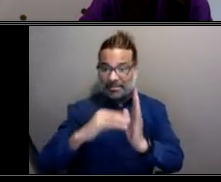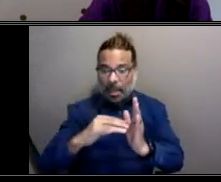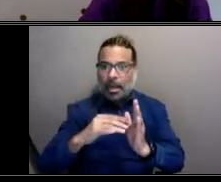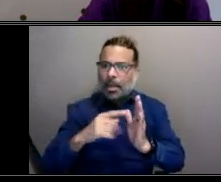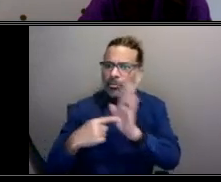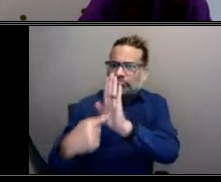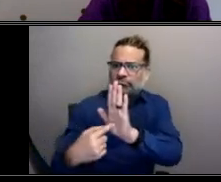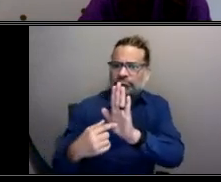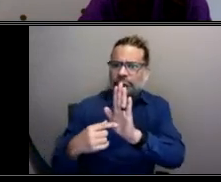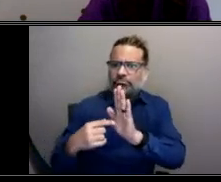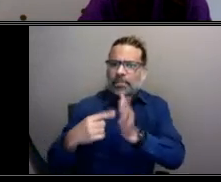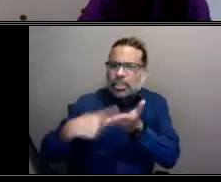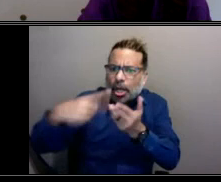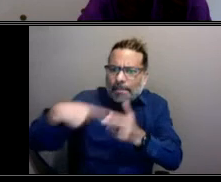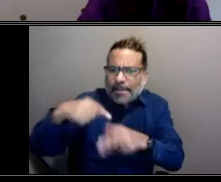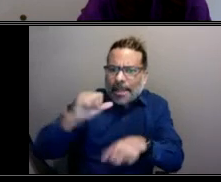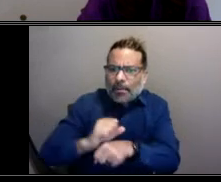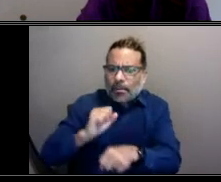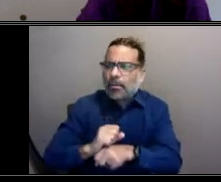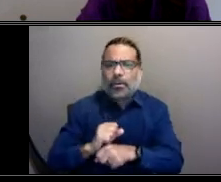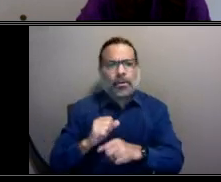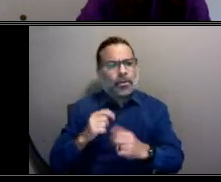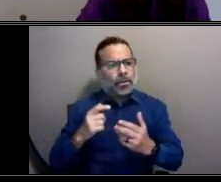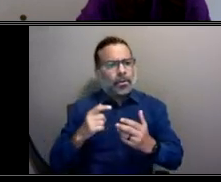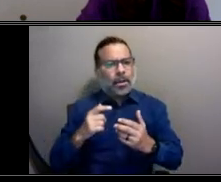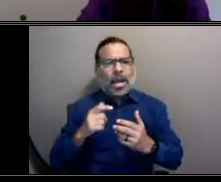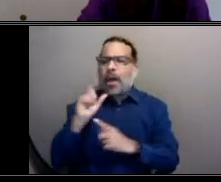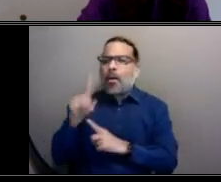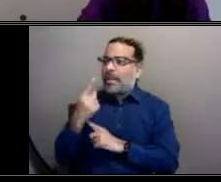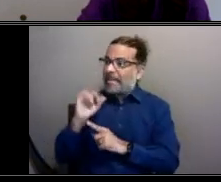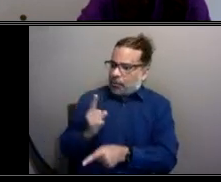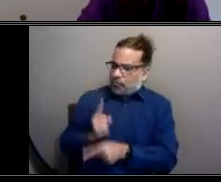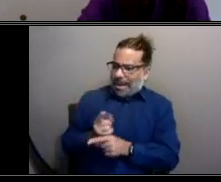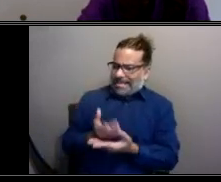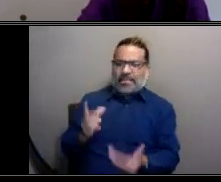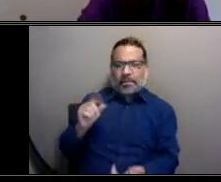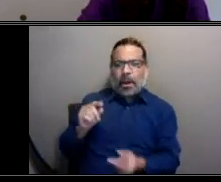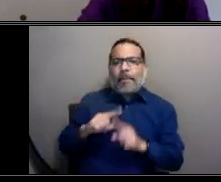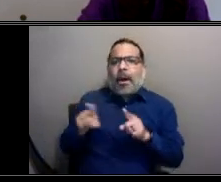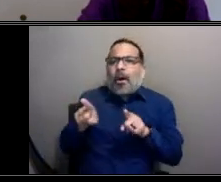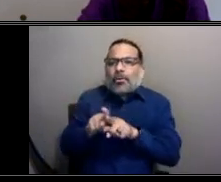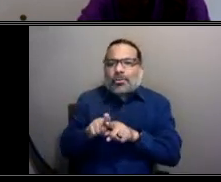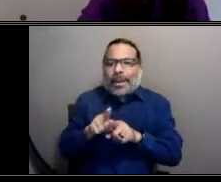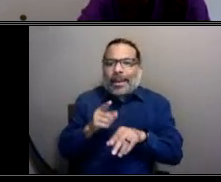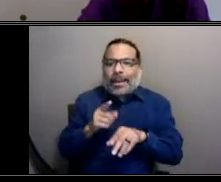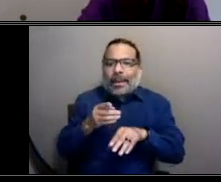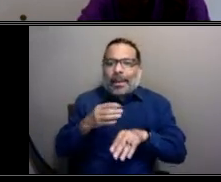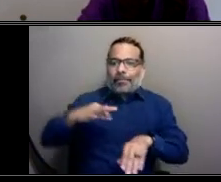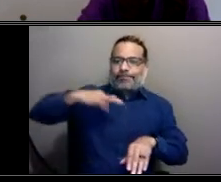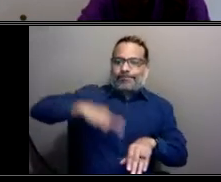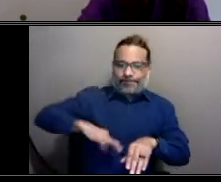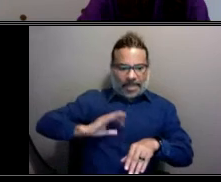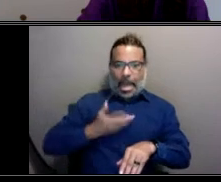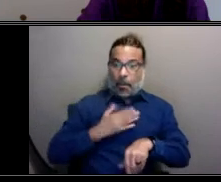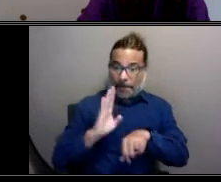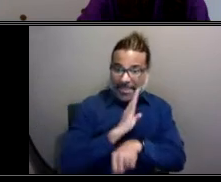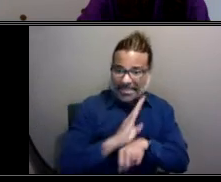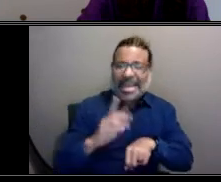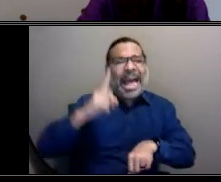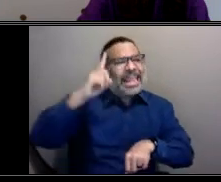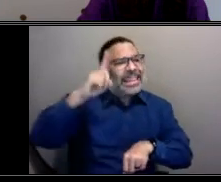work and talk about it in a way that shows that not only is it the right thing to do, it's good for our business. And it's all, I think change